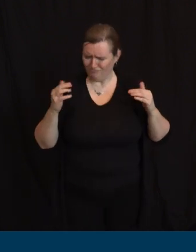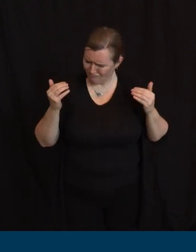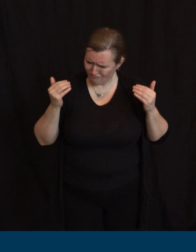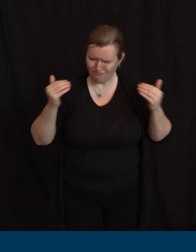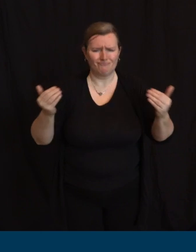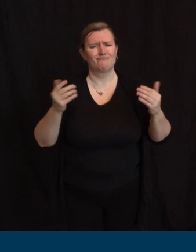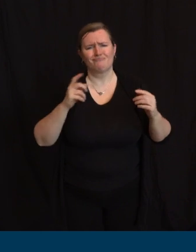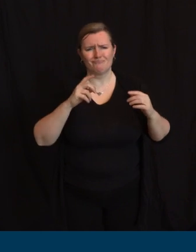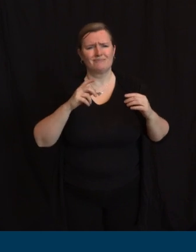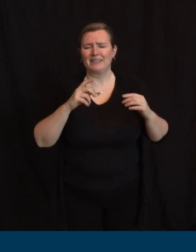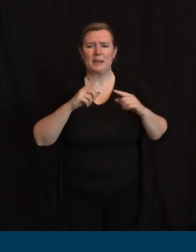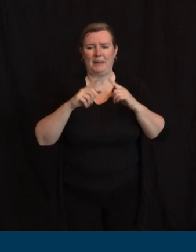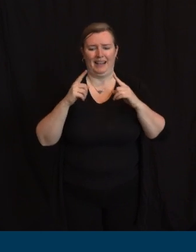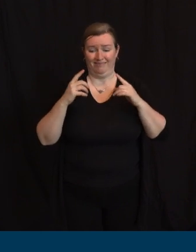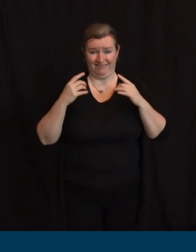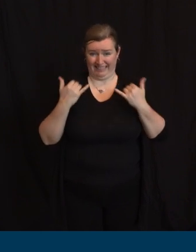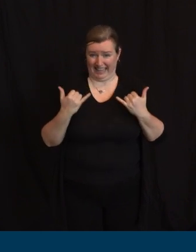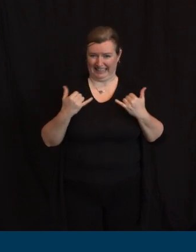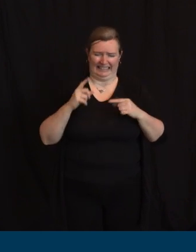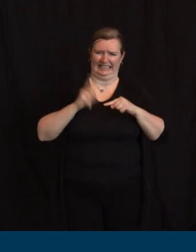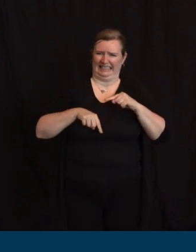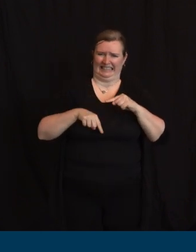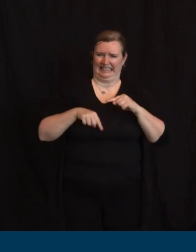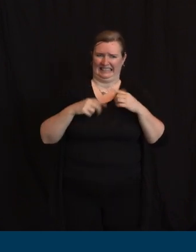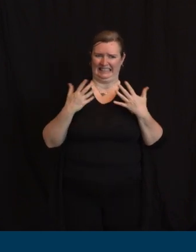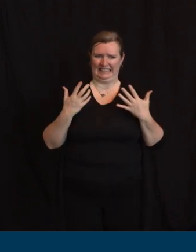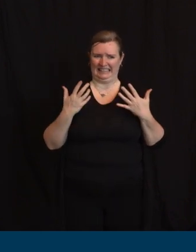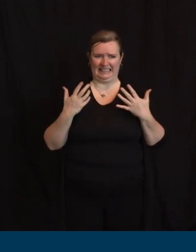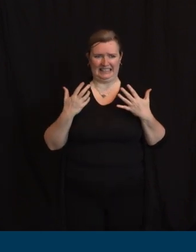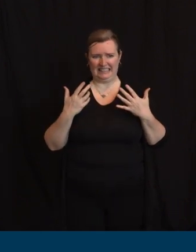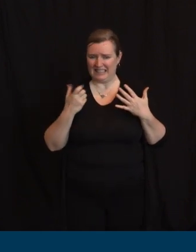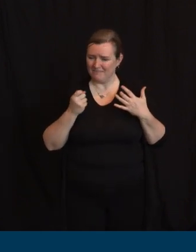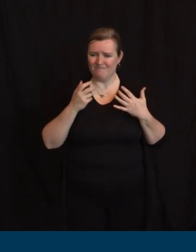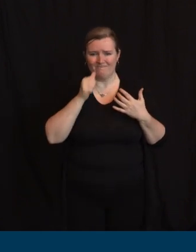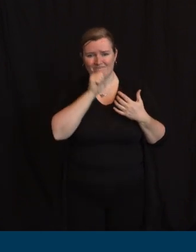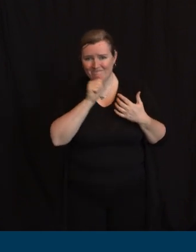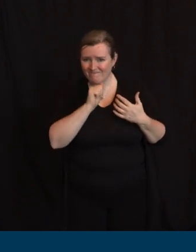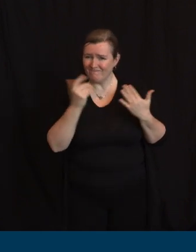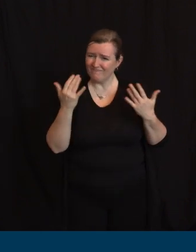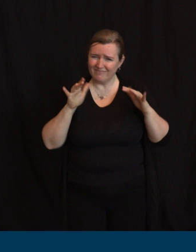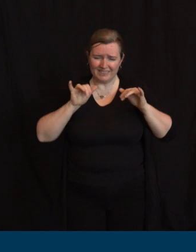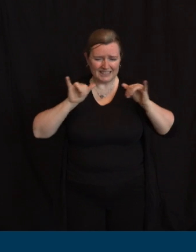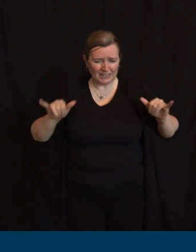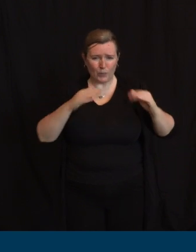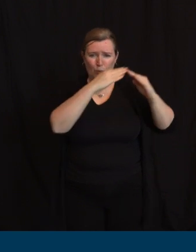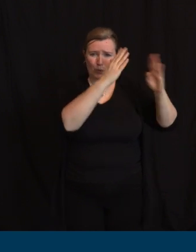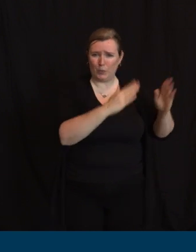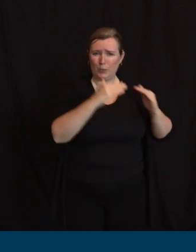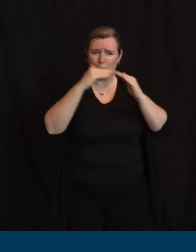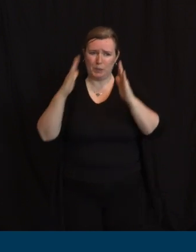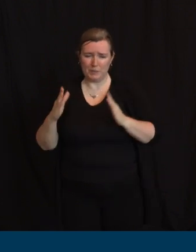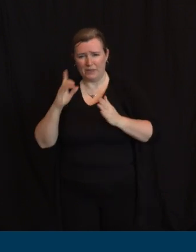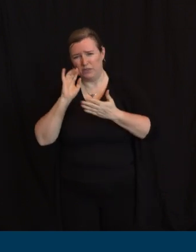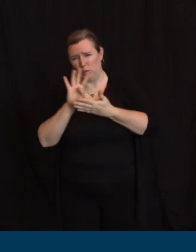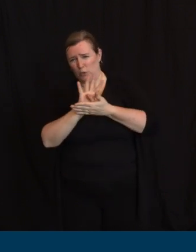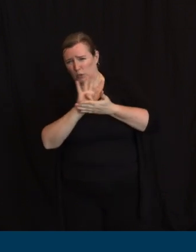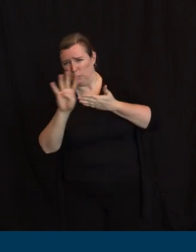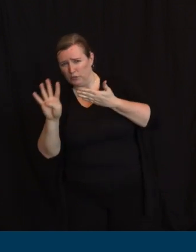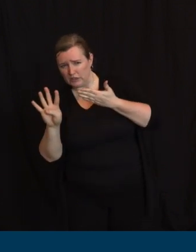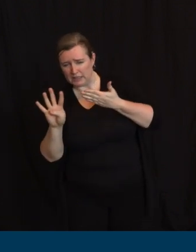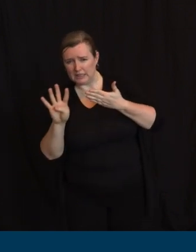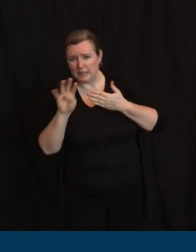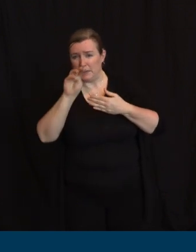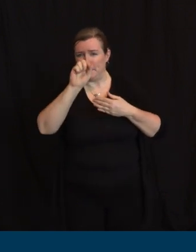all continue to stay the course for the next 4 weeks, I guess May 15th is 4 weeks from tomorrow, we may well have a